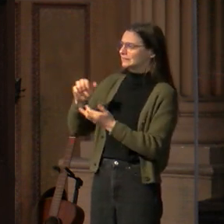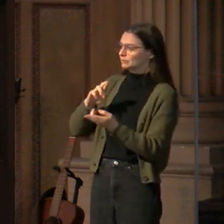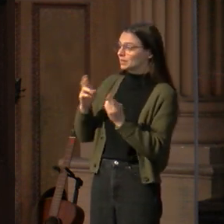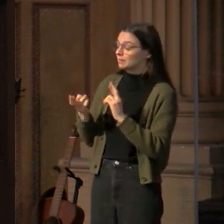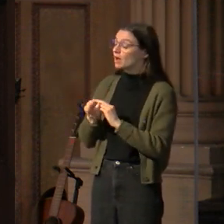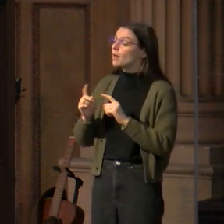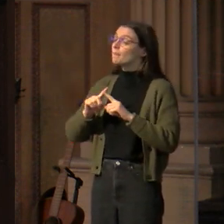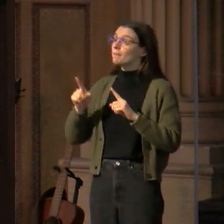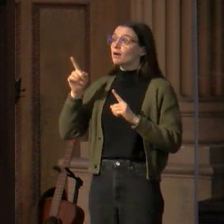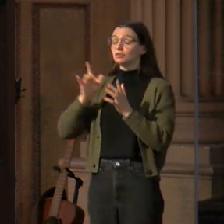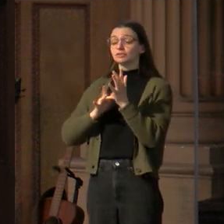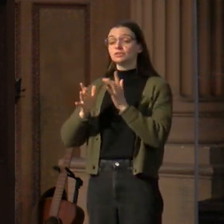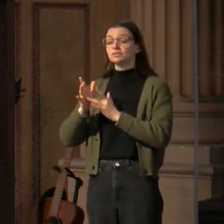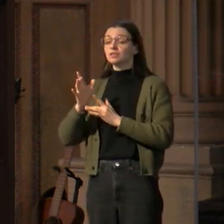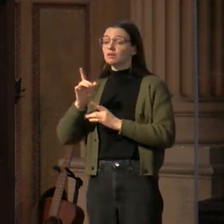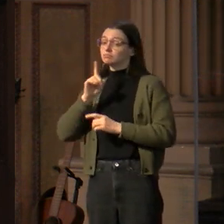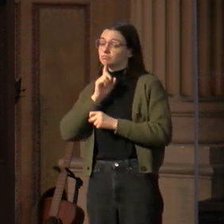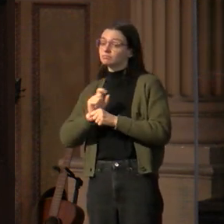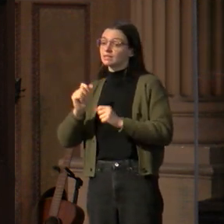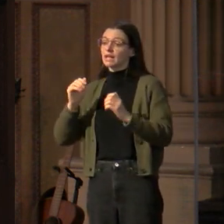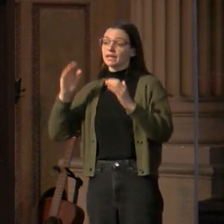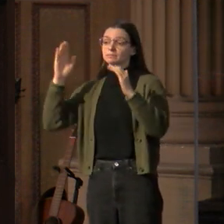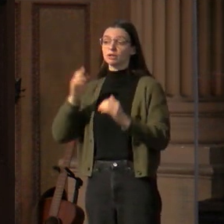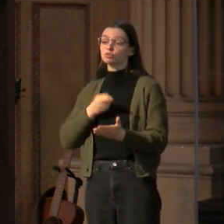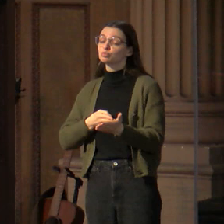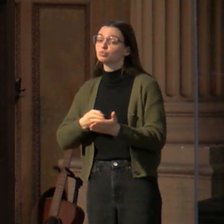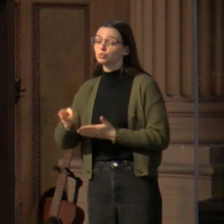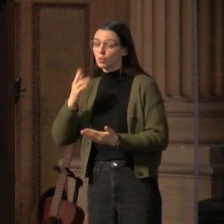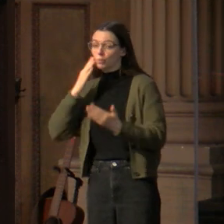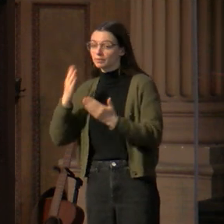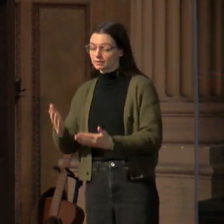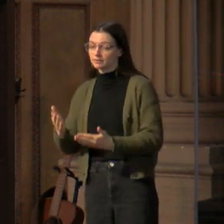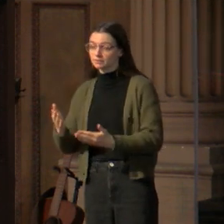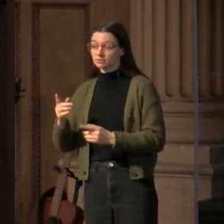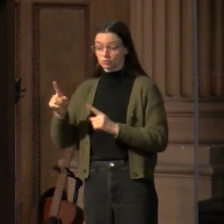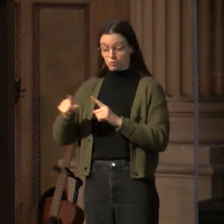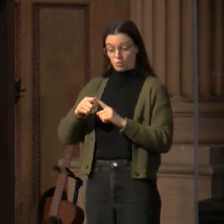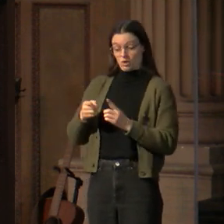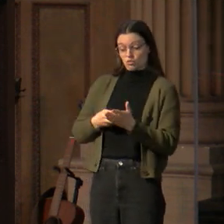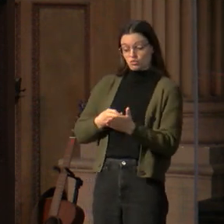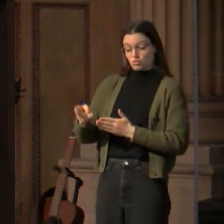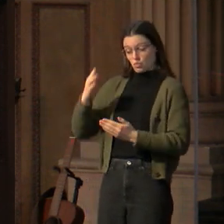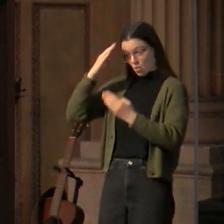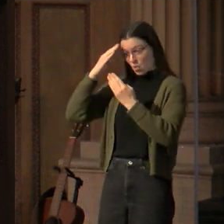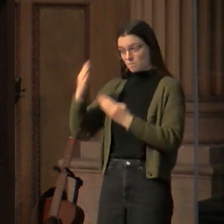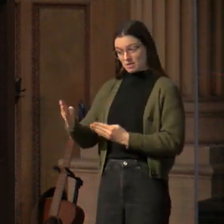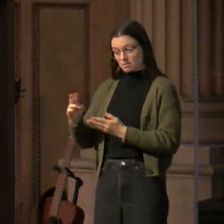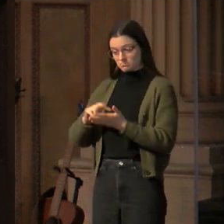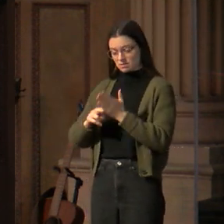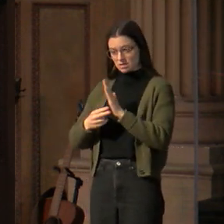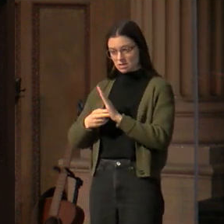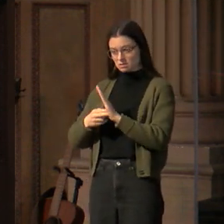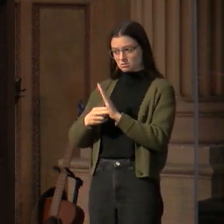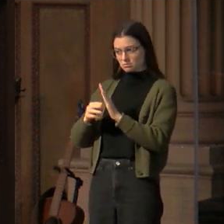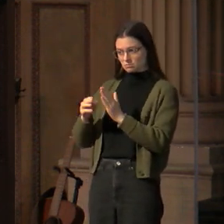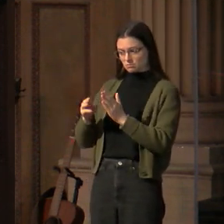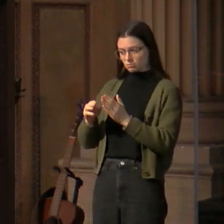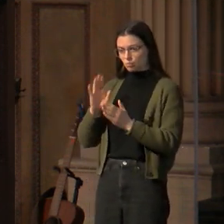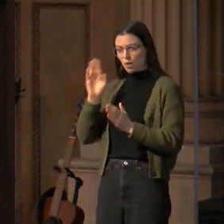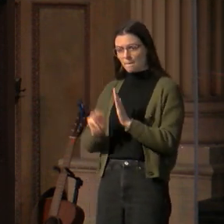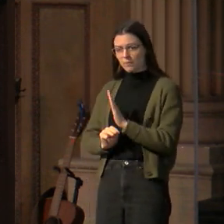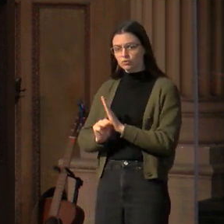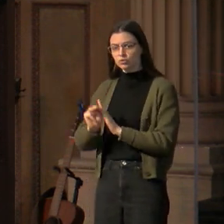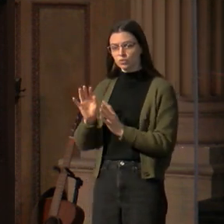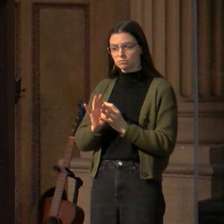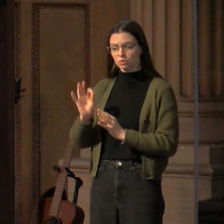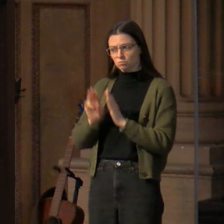obedience. In our lives, real progress can be made. We should be able to look at a mature Christian life and say that